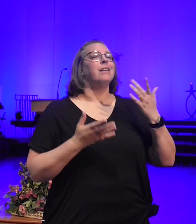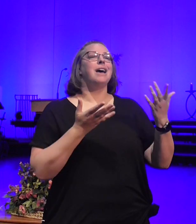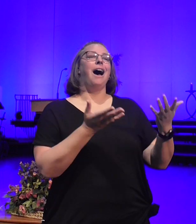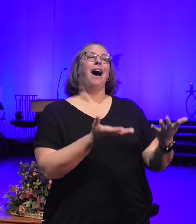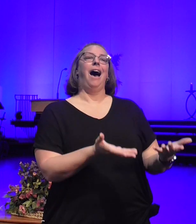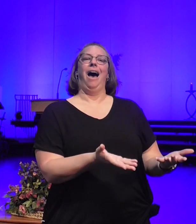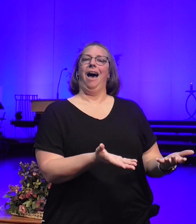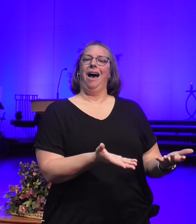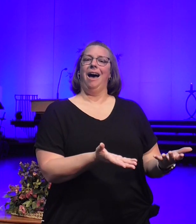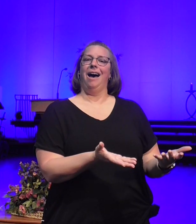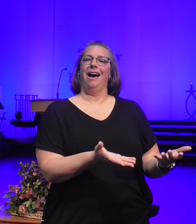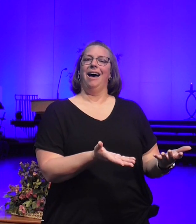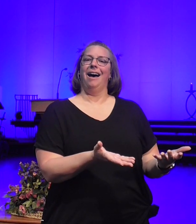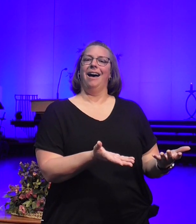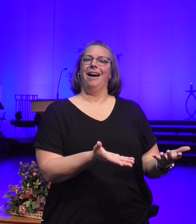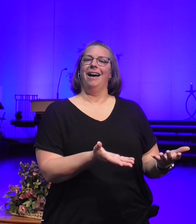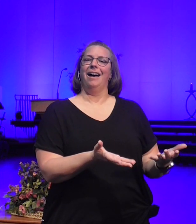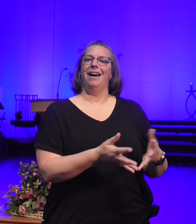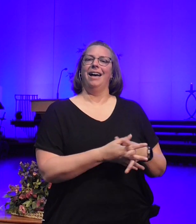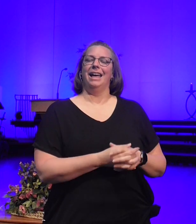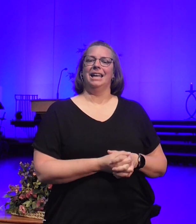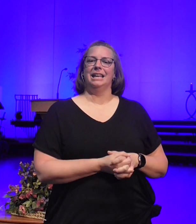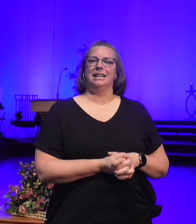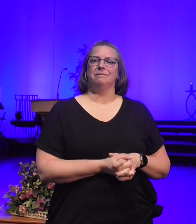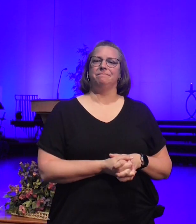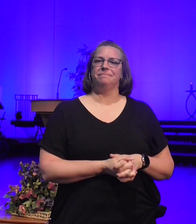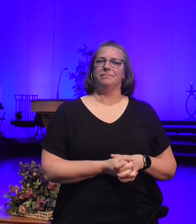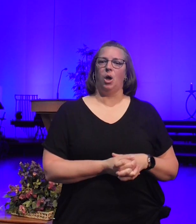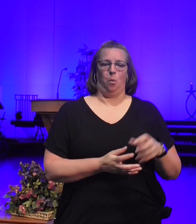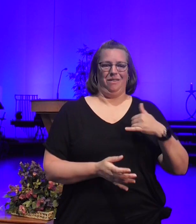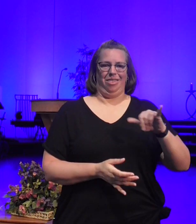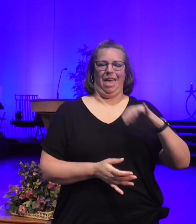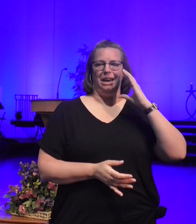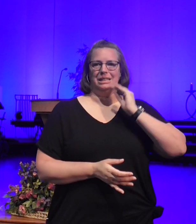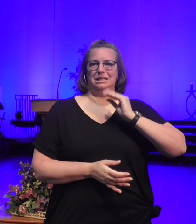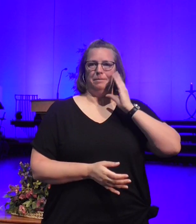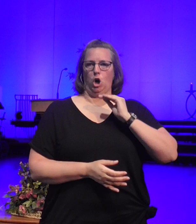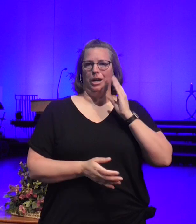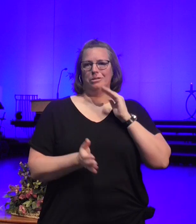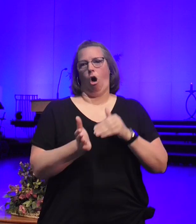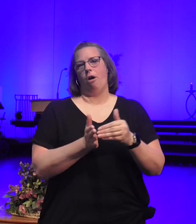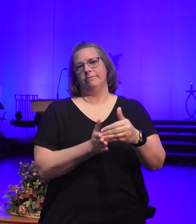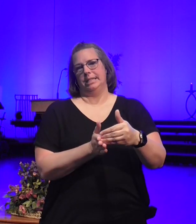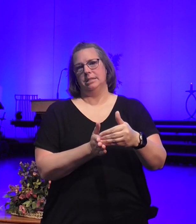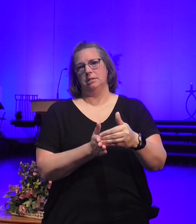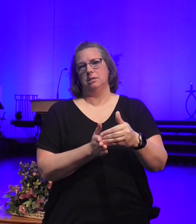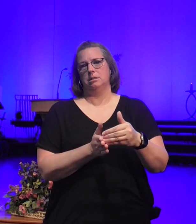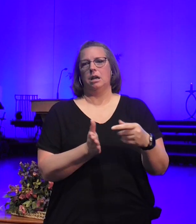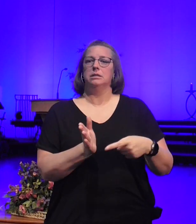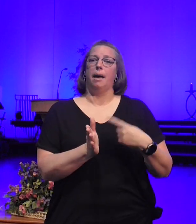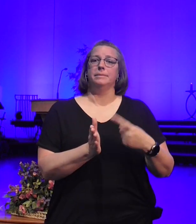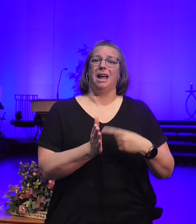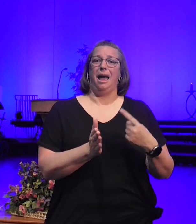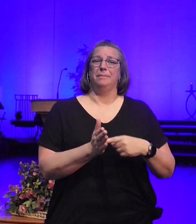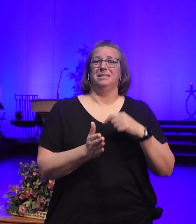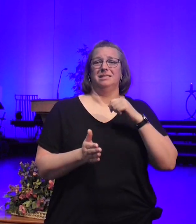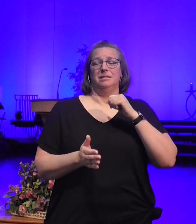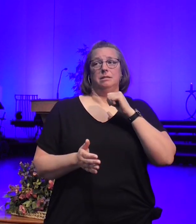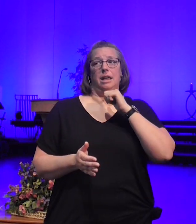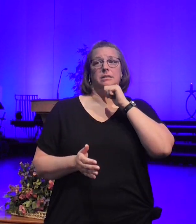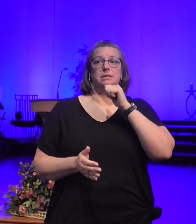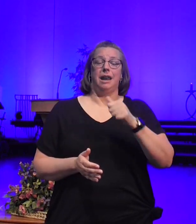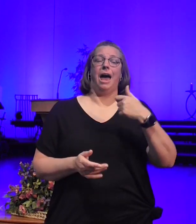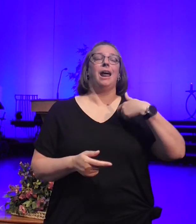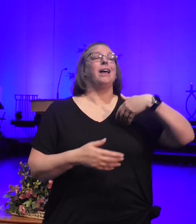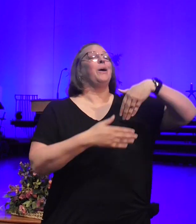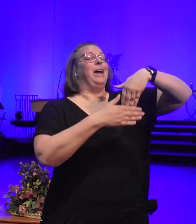warm familiarity. We have that experience often as human beings. And sometimes it's not where we hope it will be. We go